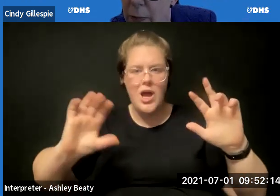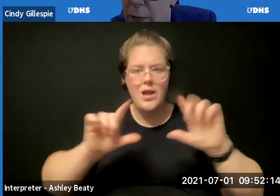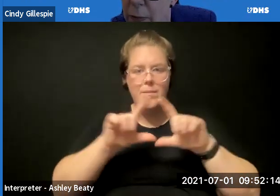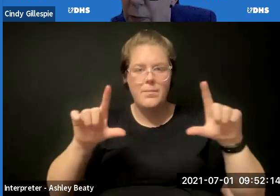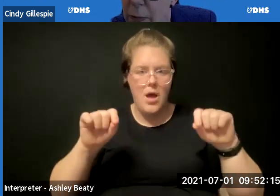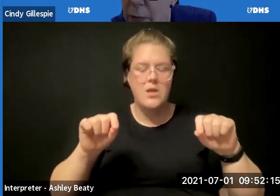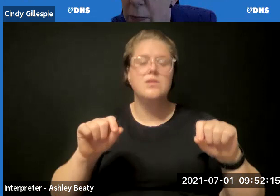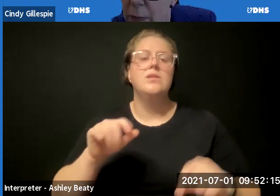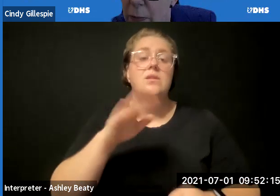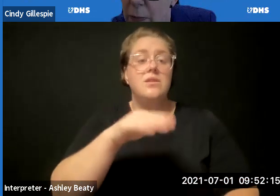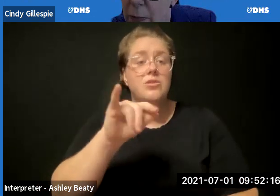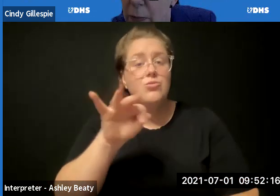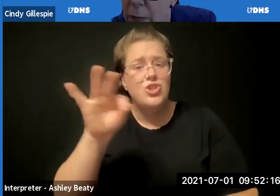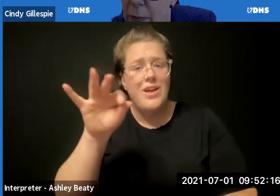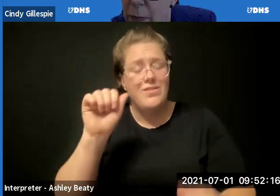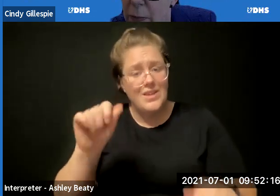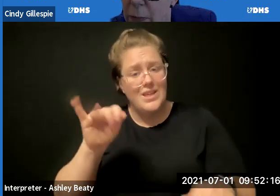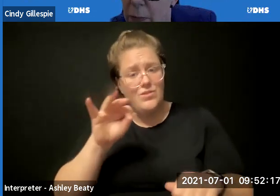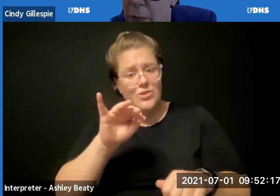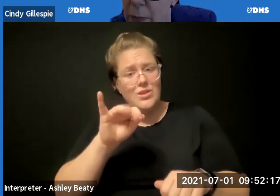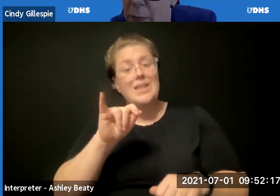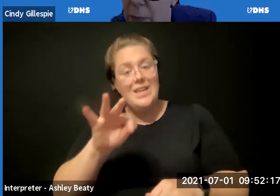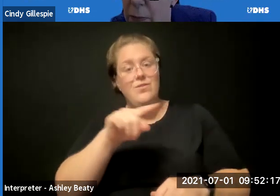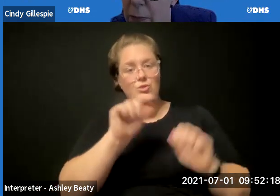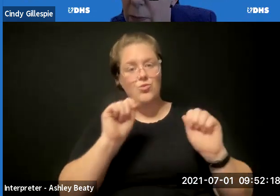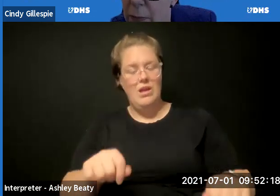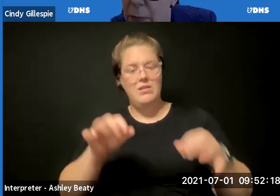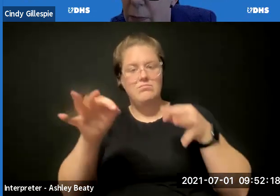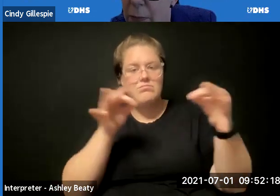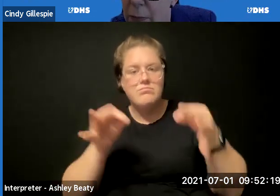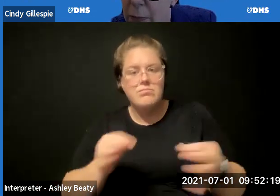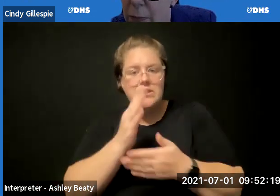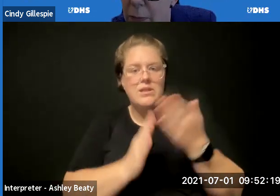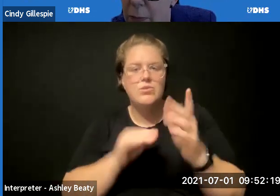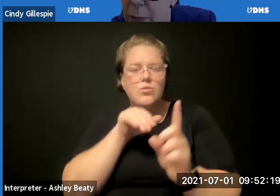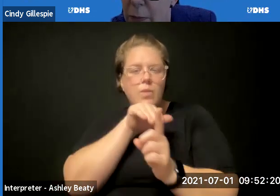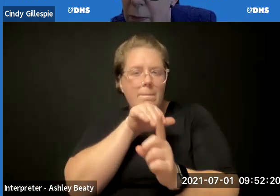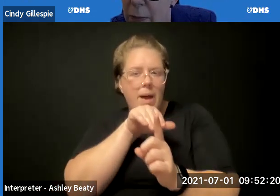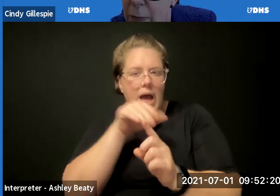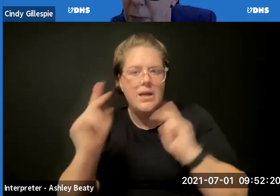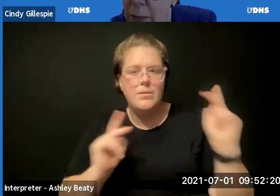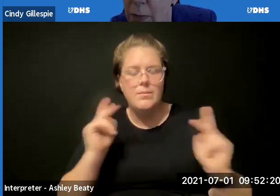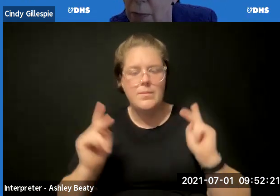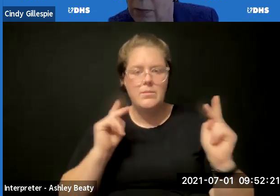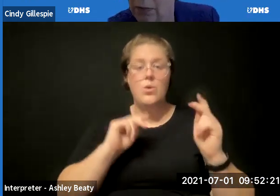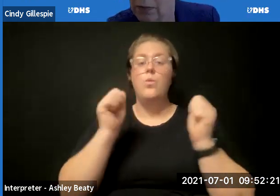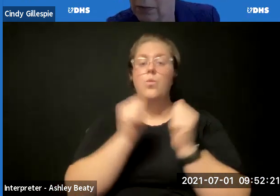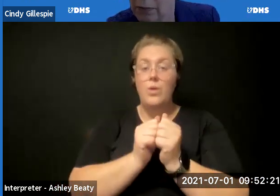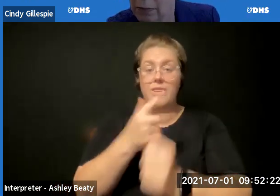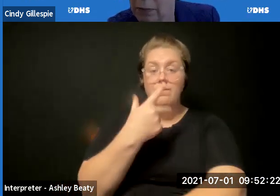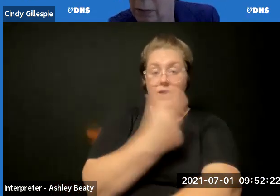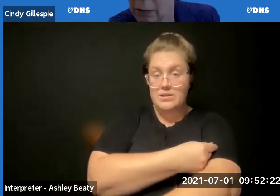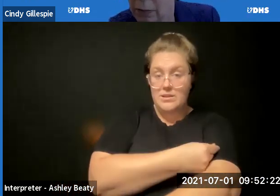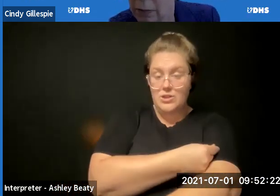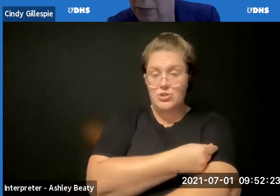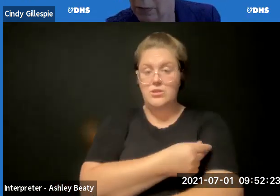if you could touch on them. I think one, just to kind of remind folks around, with the vaccinations in terms